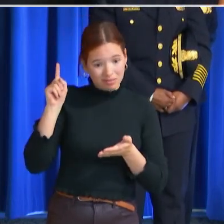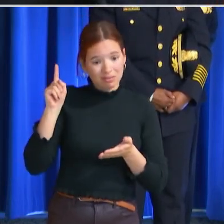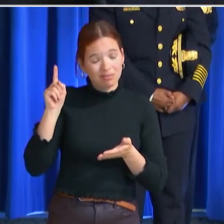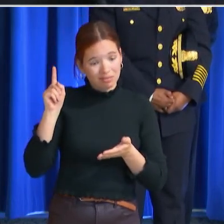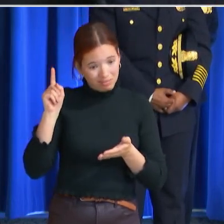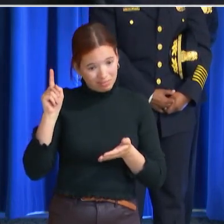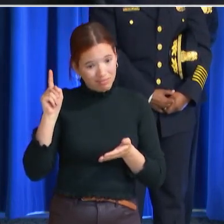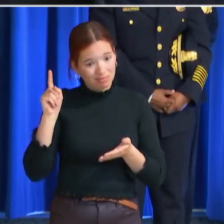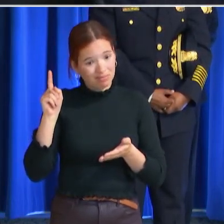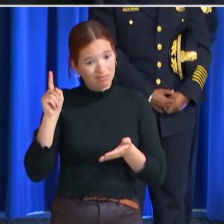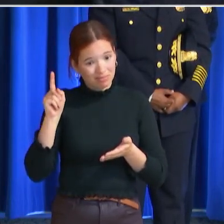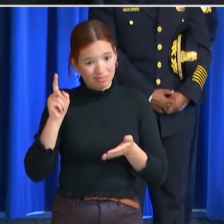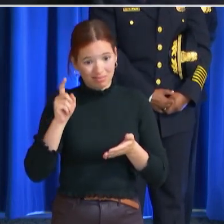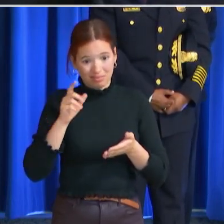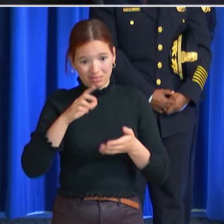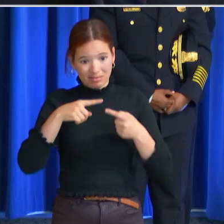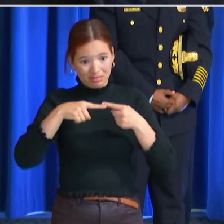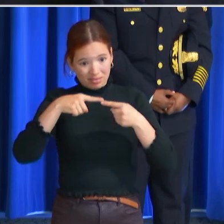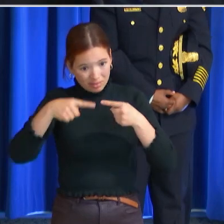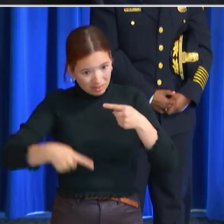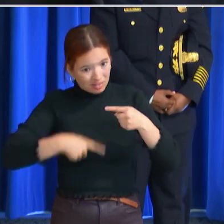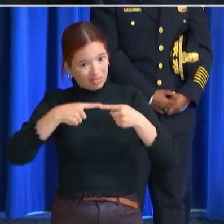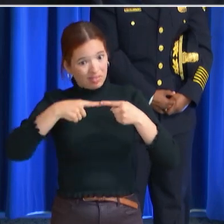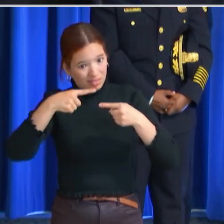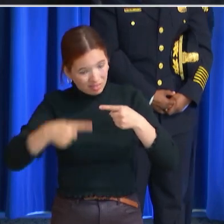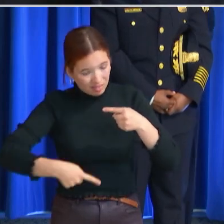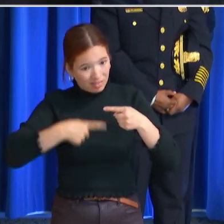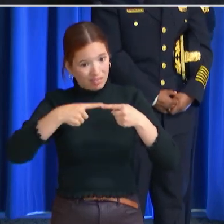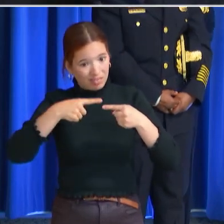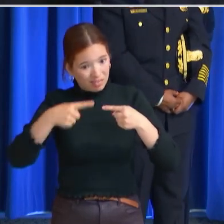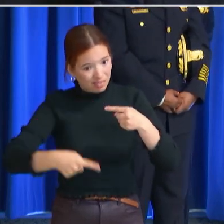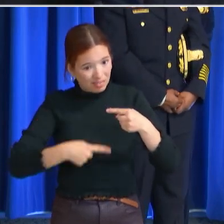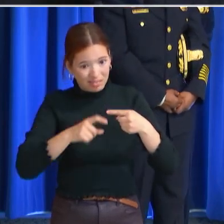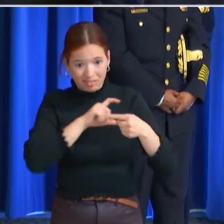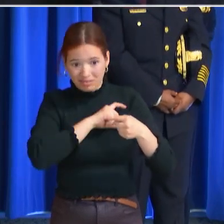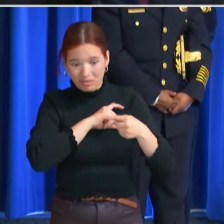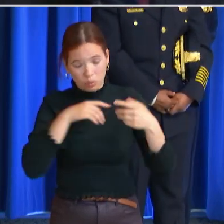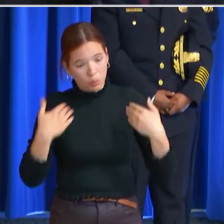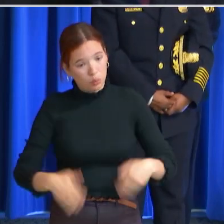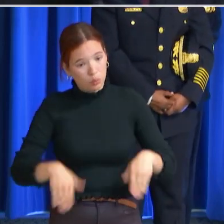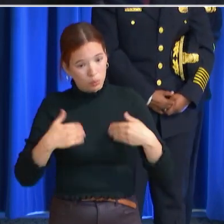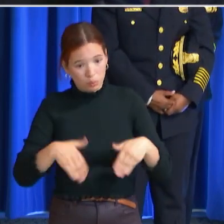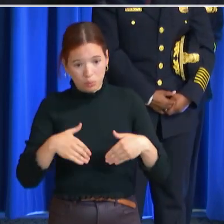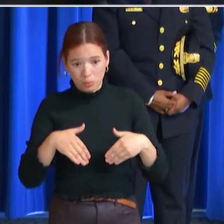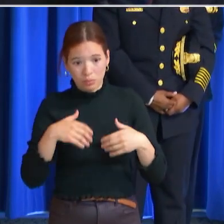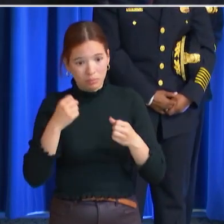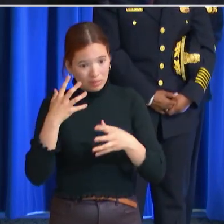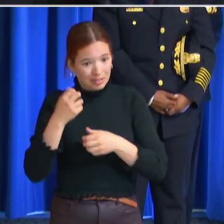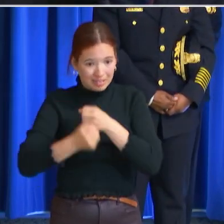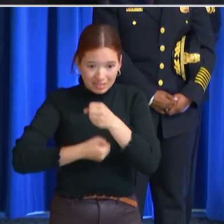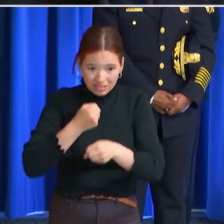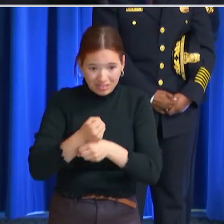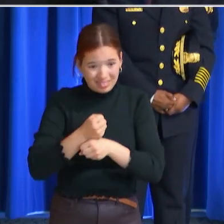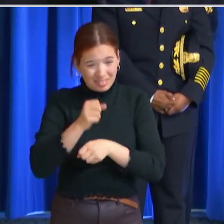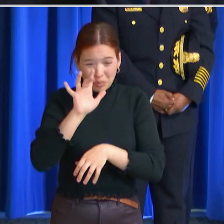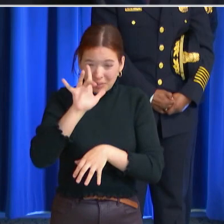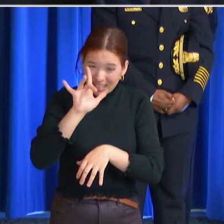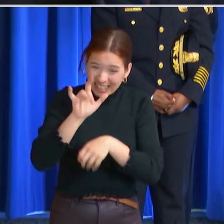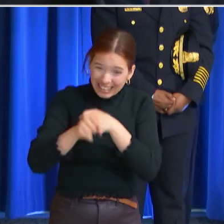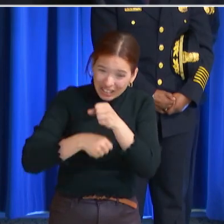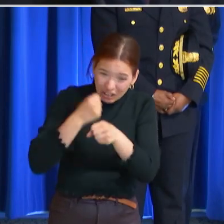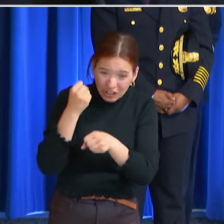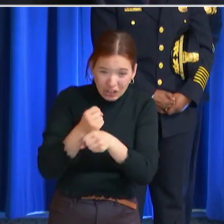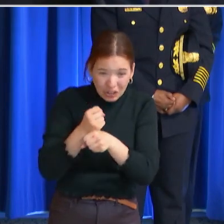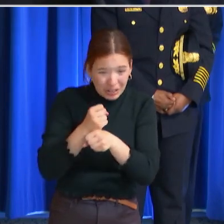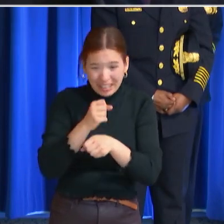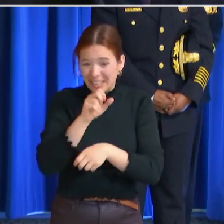life cycle of law enforcement. I mean, the years that you do, 25 years, 30 years, 35 years doing the